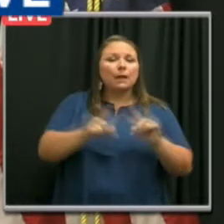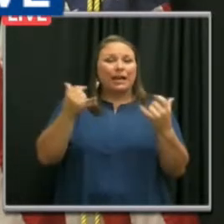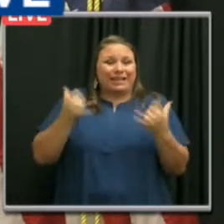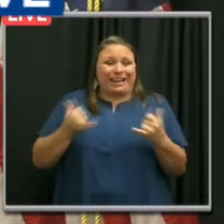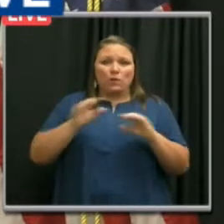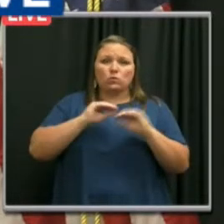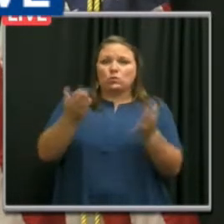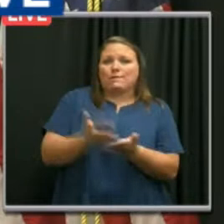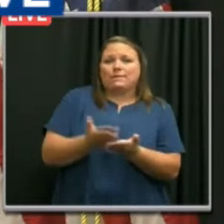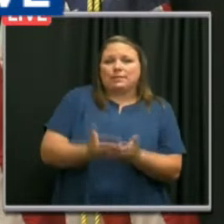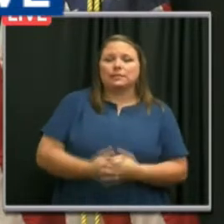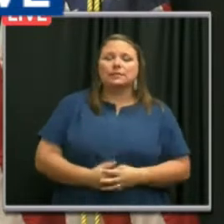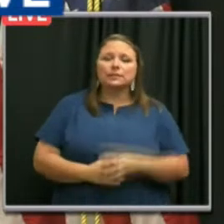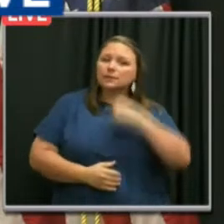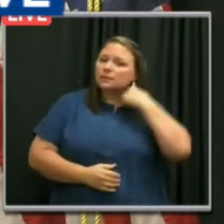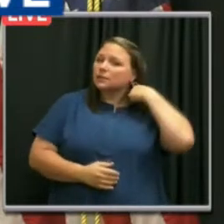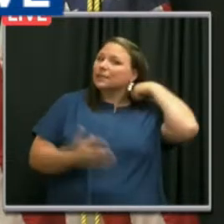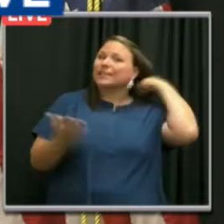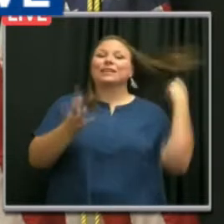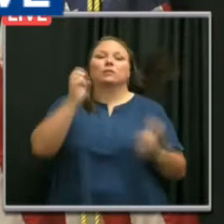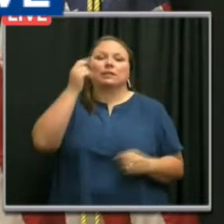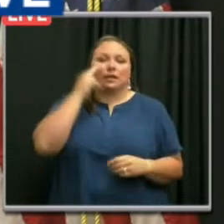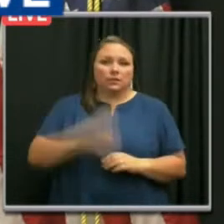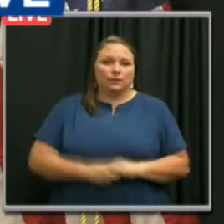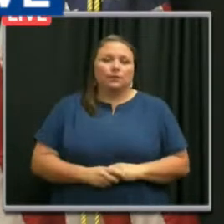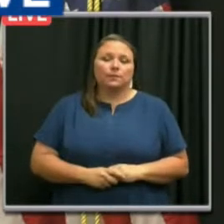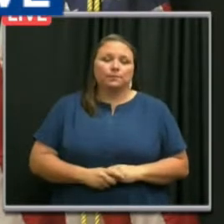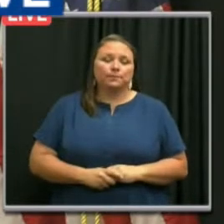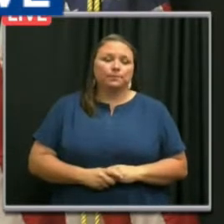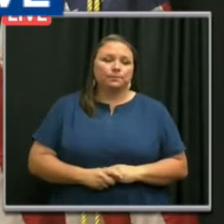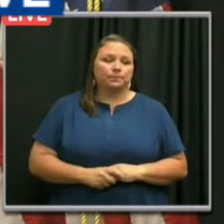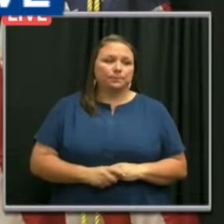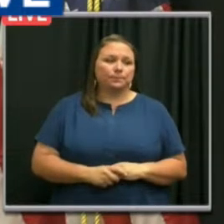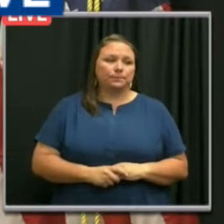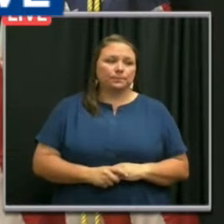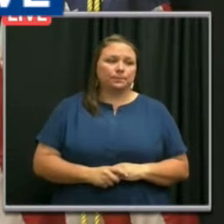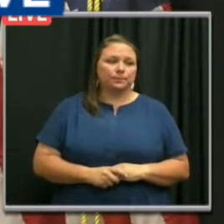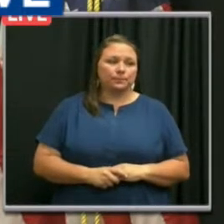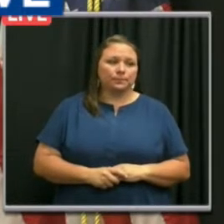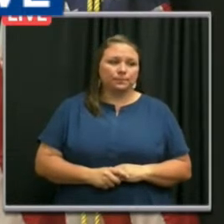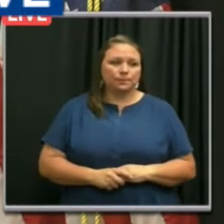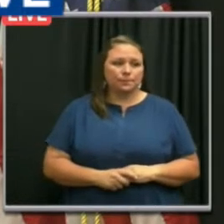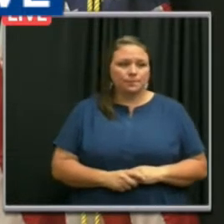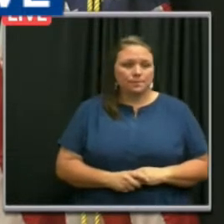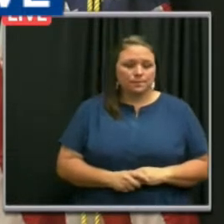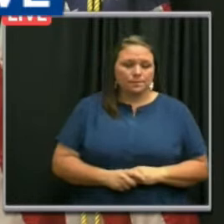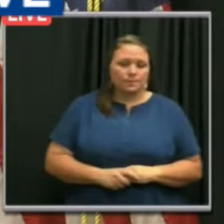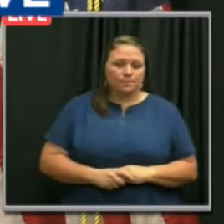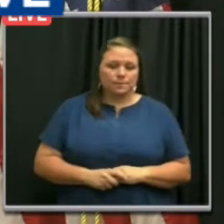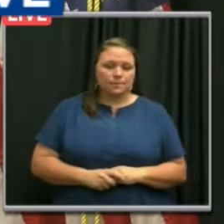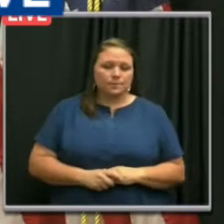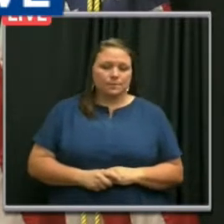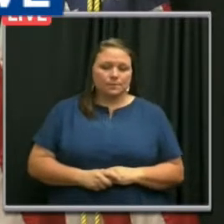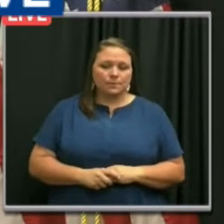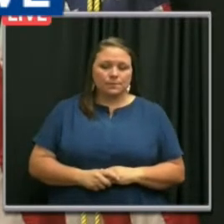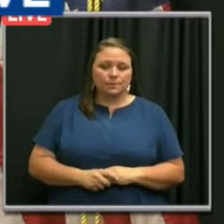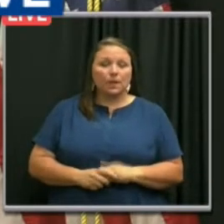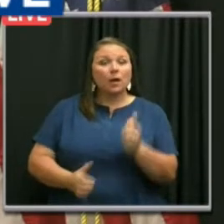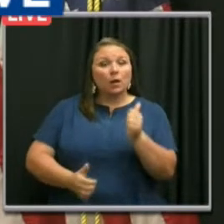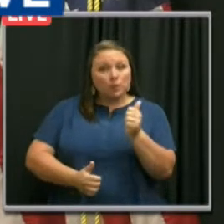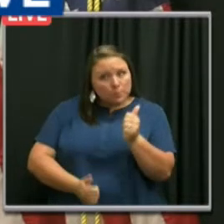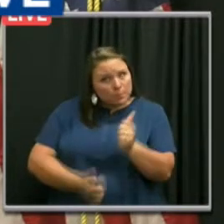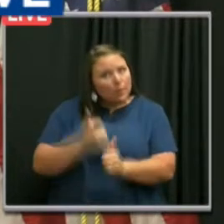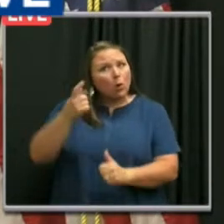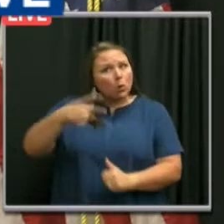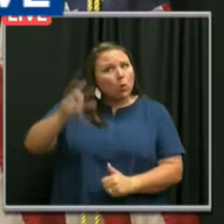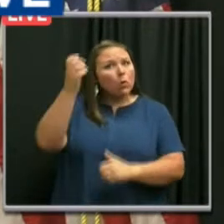evidence that that is the case in Nashville. And most of the protesters have